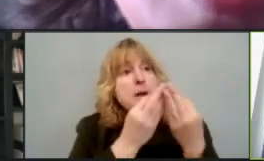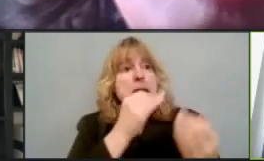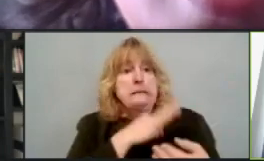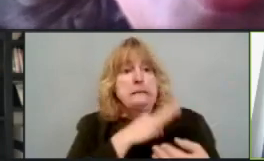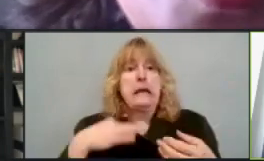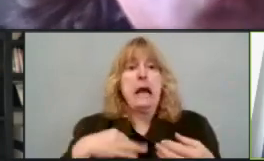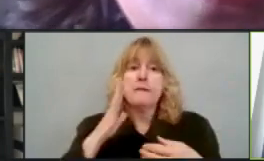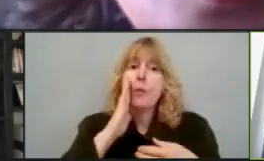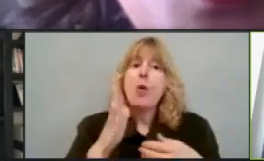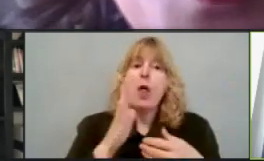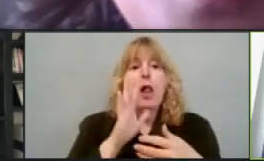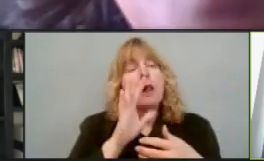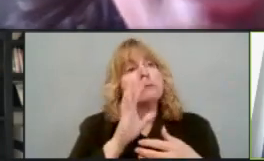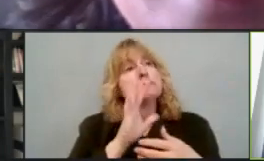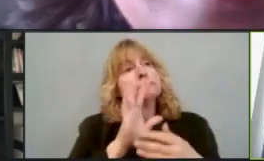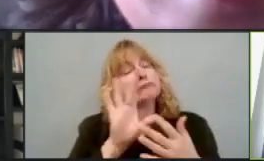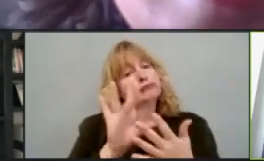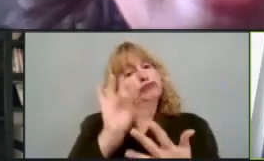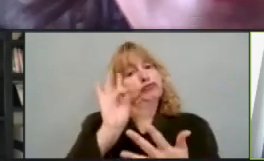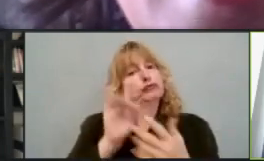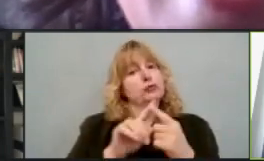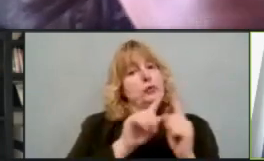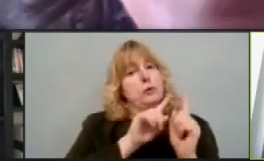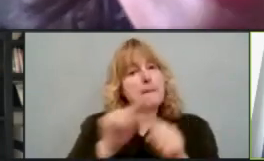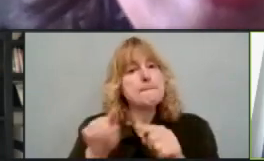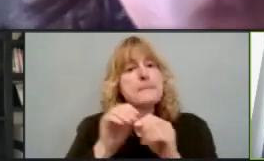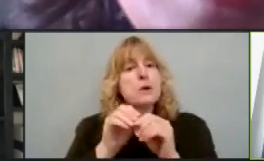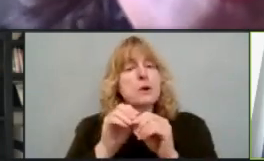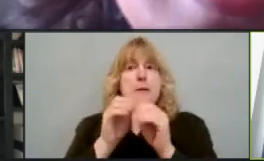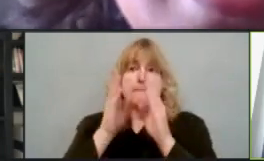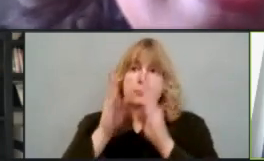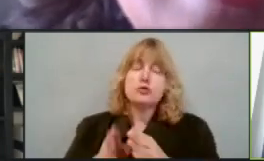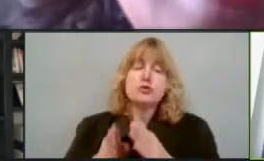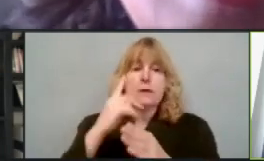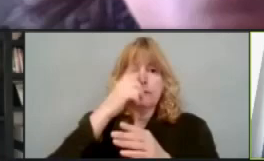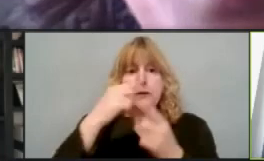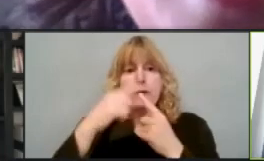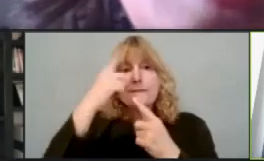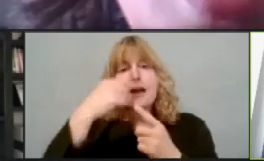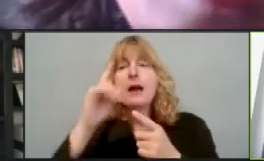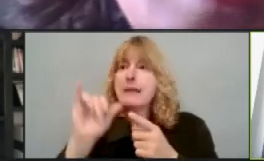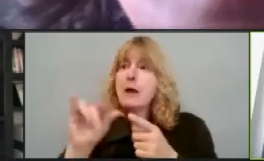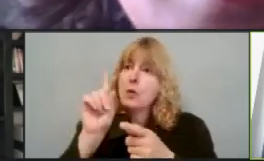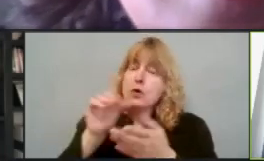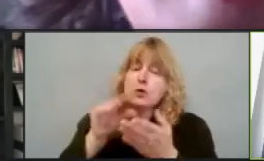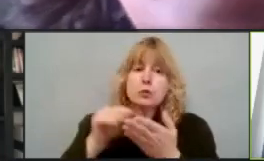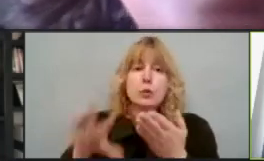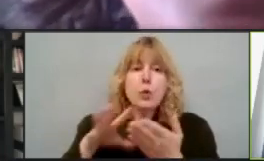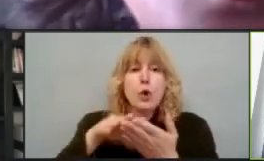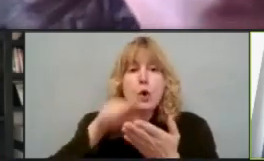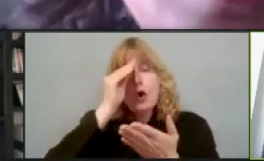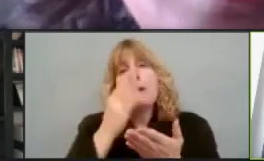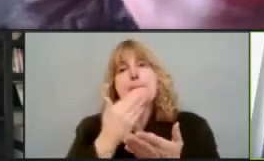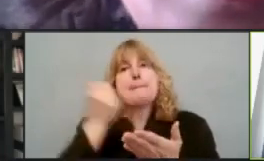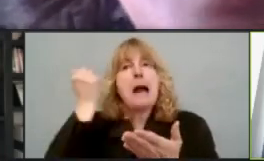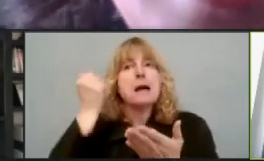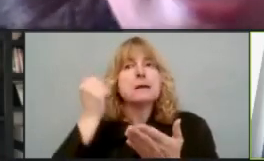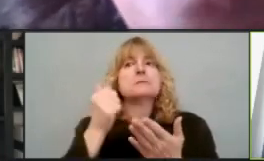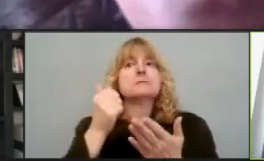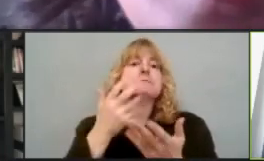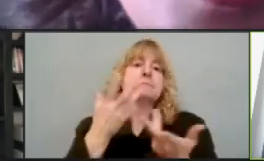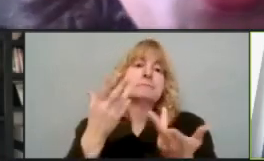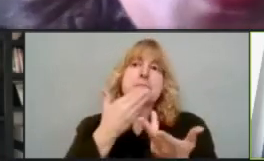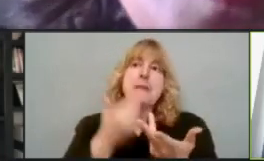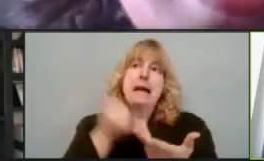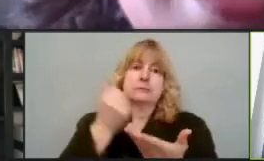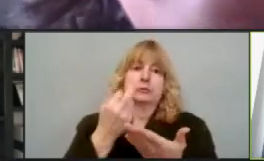we know that's where students learn the best and they have the best resources. But there are going to be some students and some